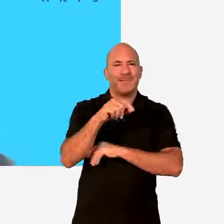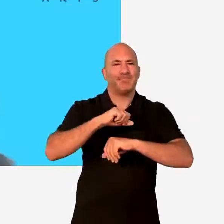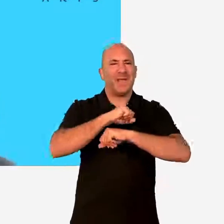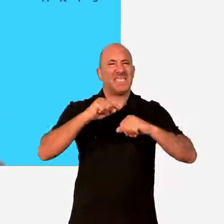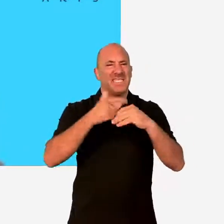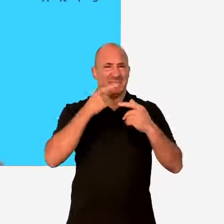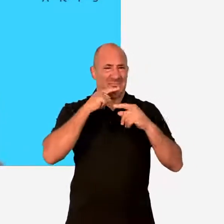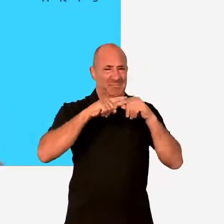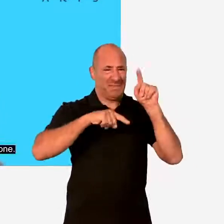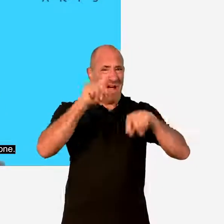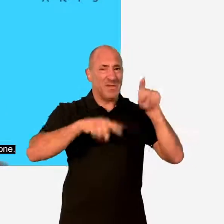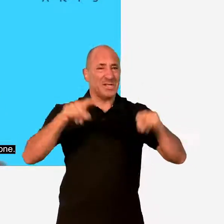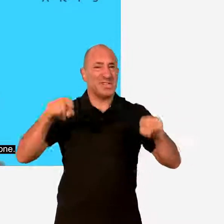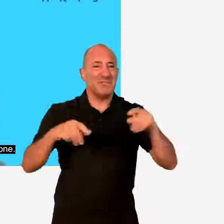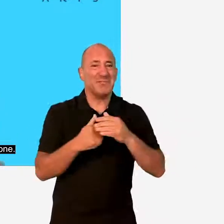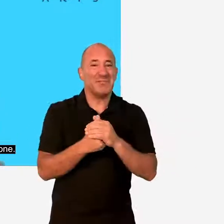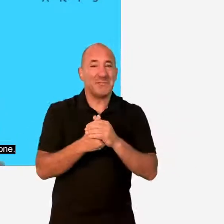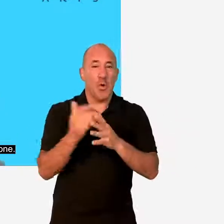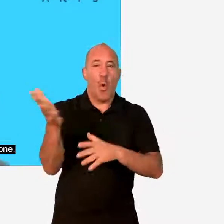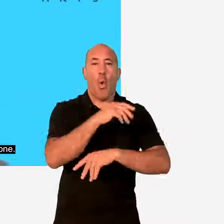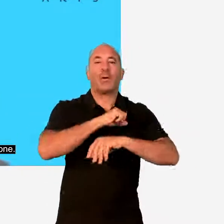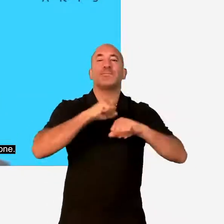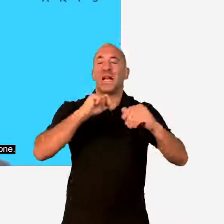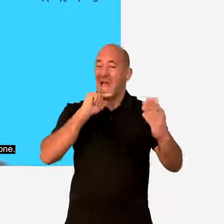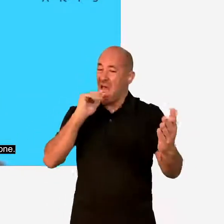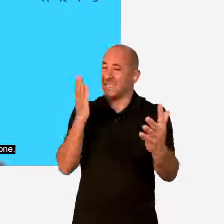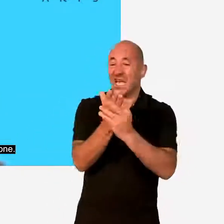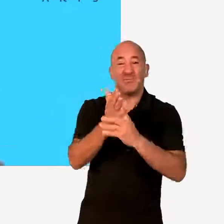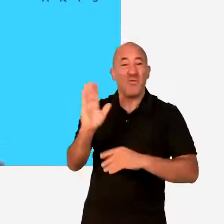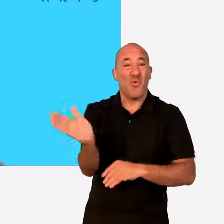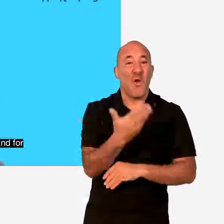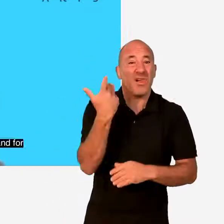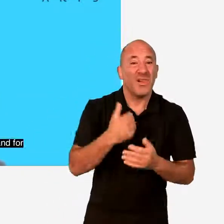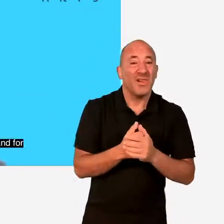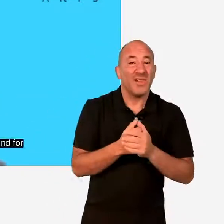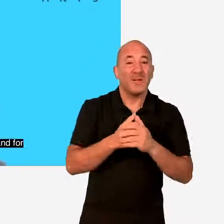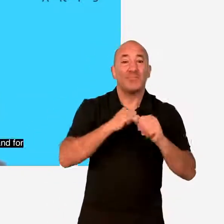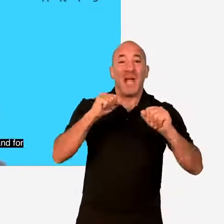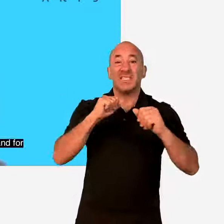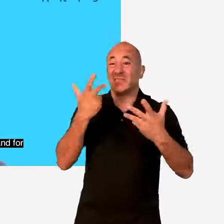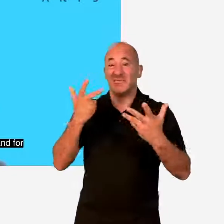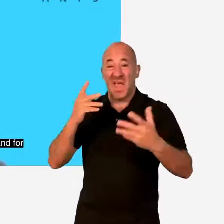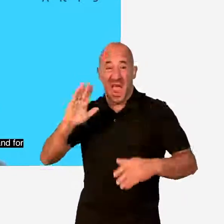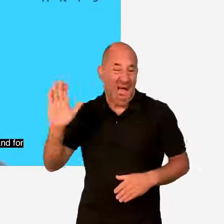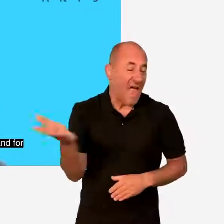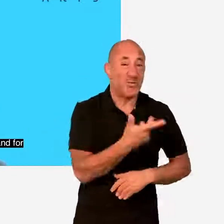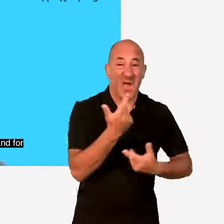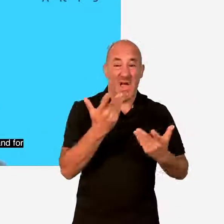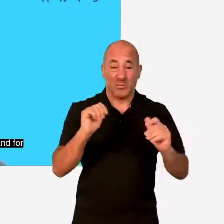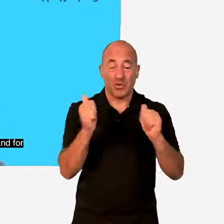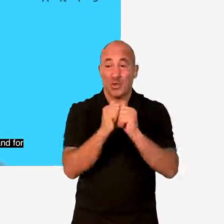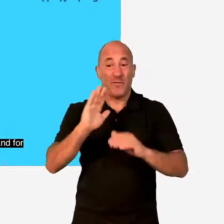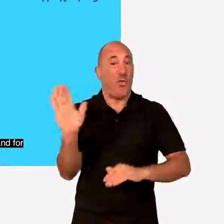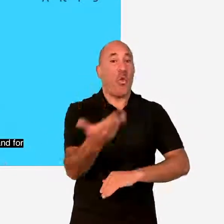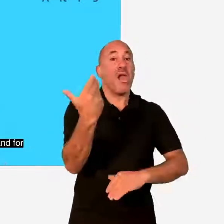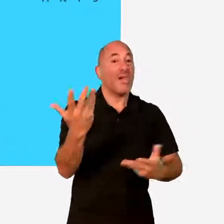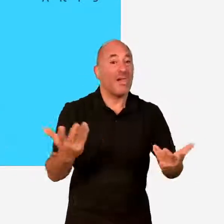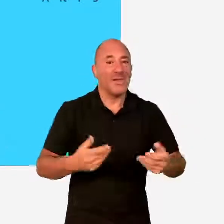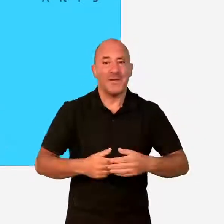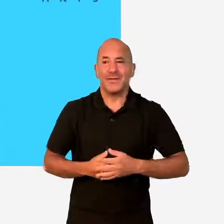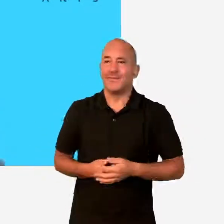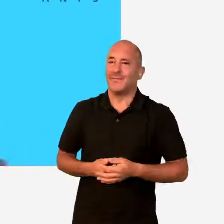Diversify these spaces, make all the spaces accessible to everyone, make sure these spaces are everywhere and for